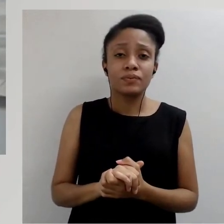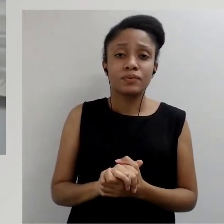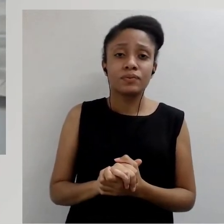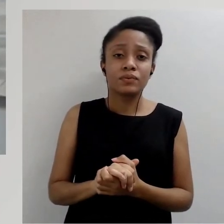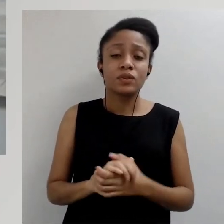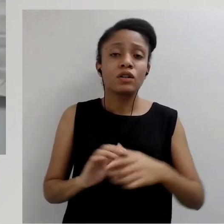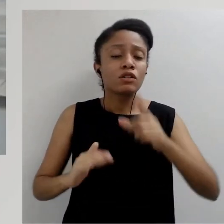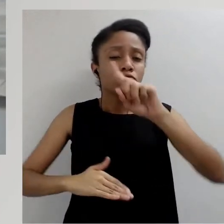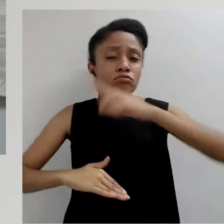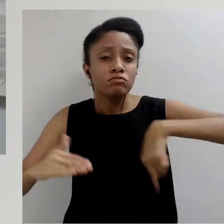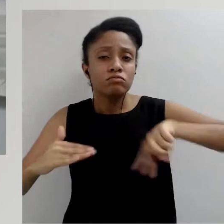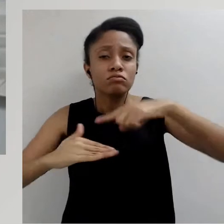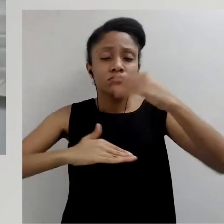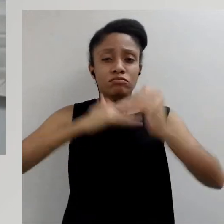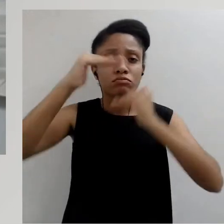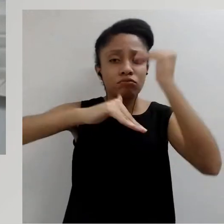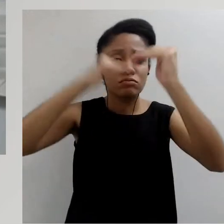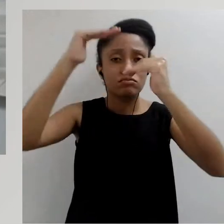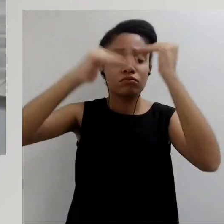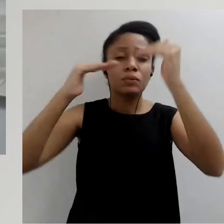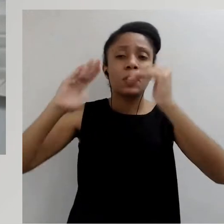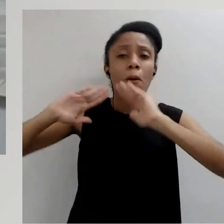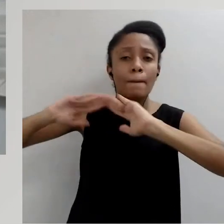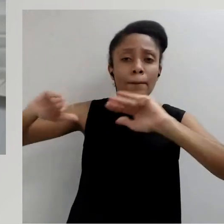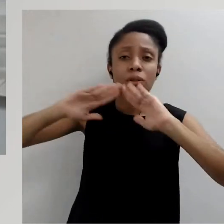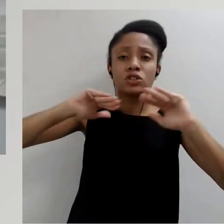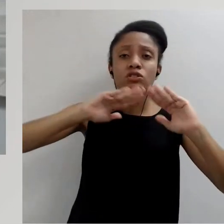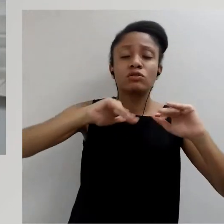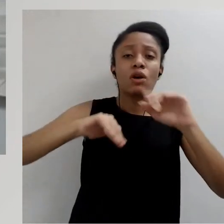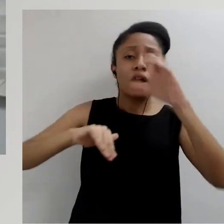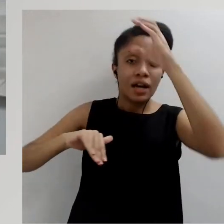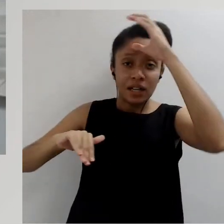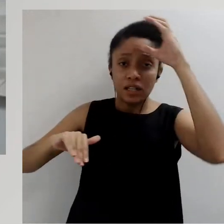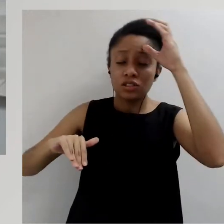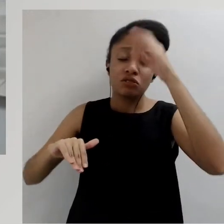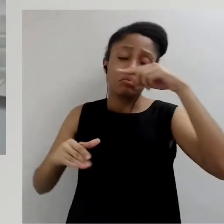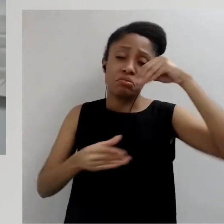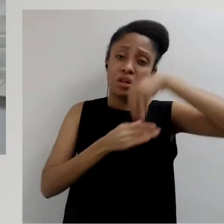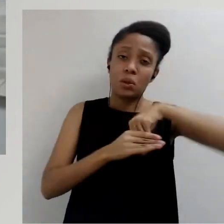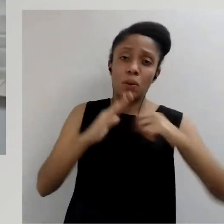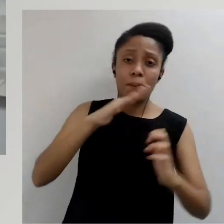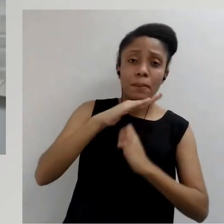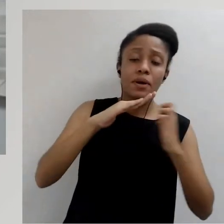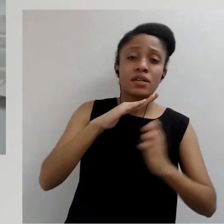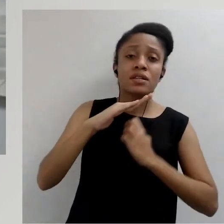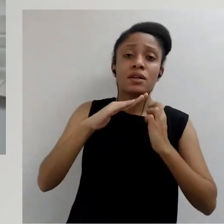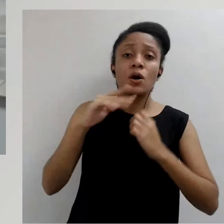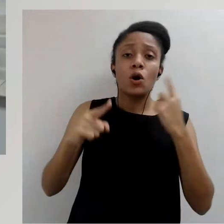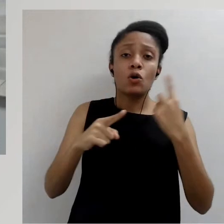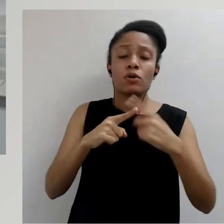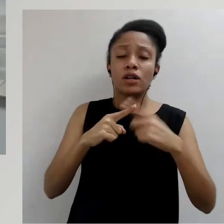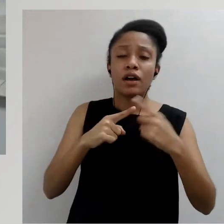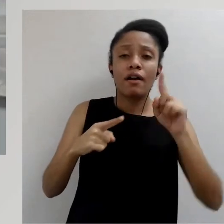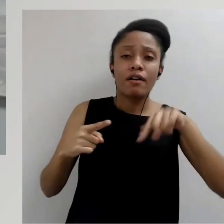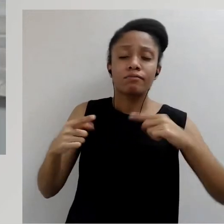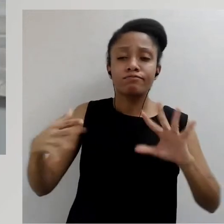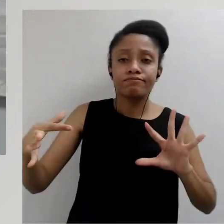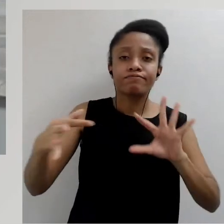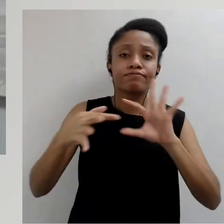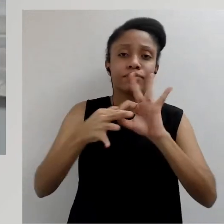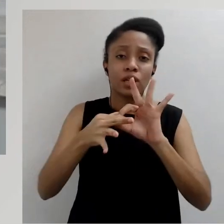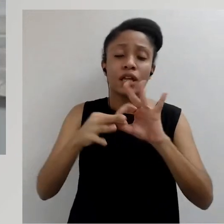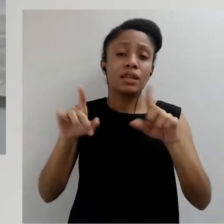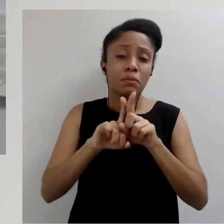having the development of the client's demand inside our company to keep having